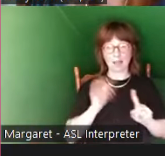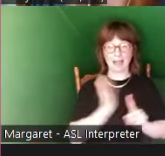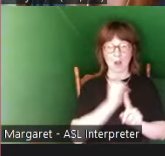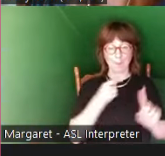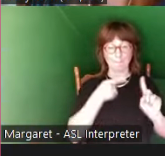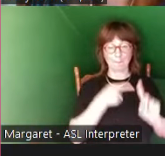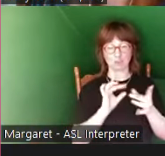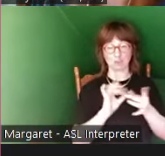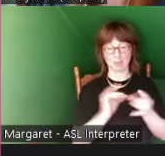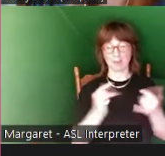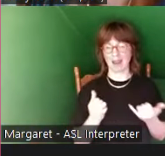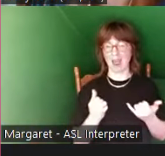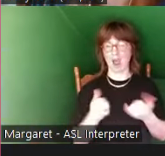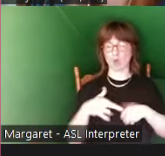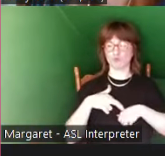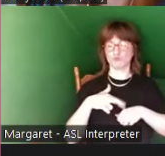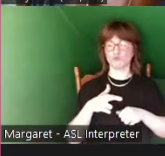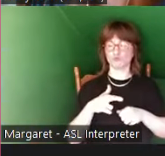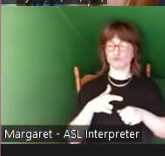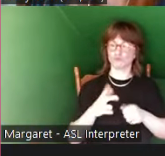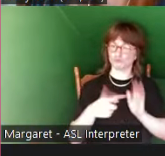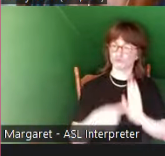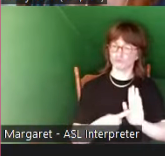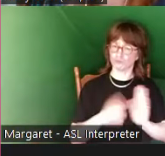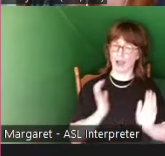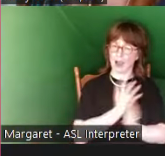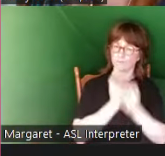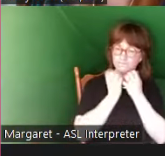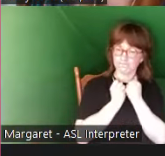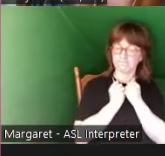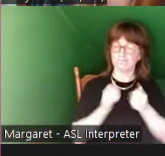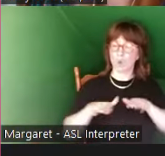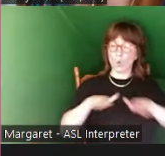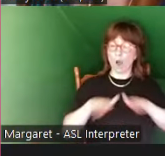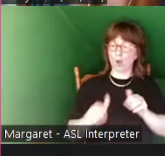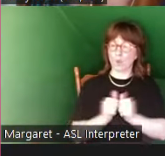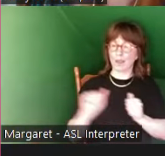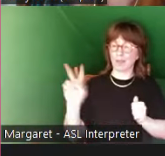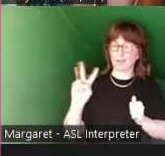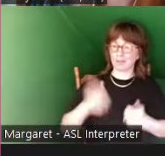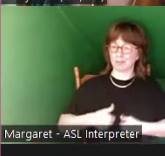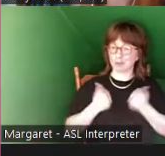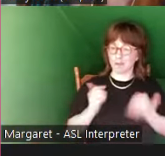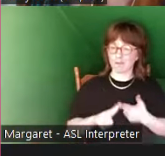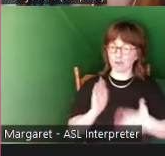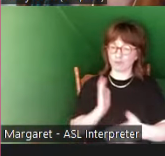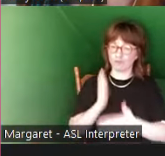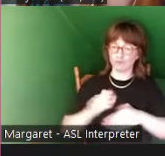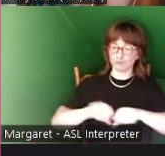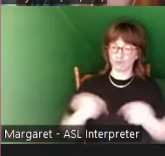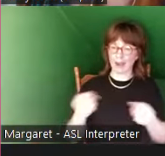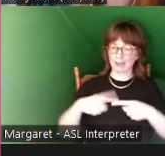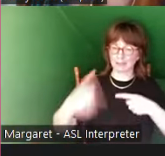do, which is walk with victim survivors and our community to break the cycle of domestic violence.